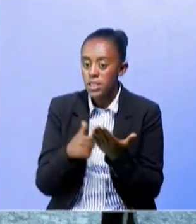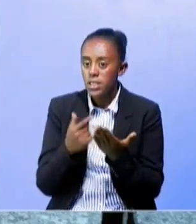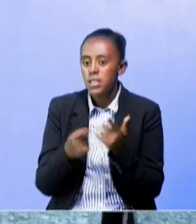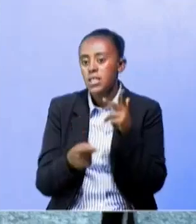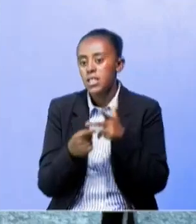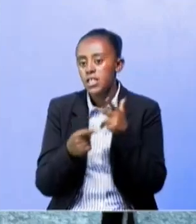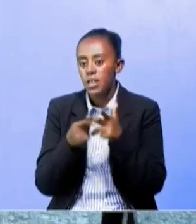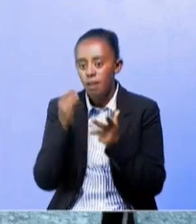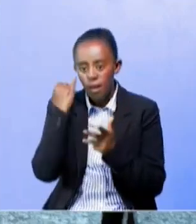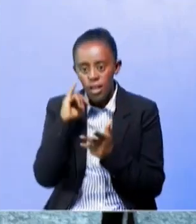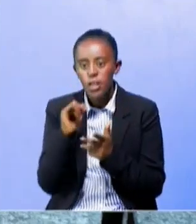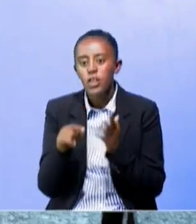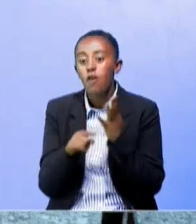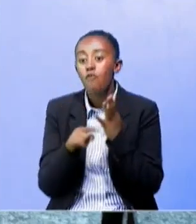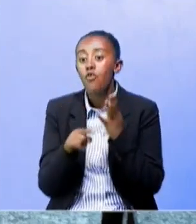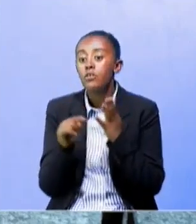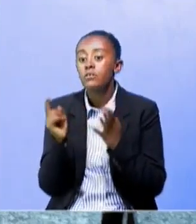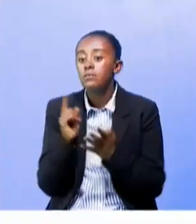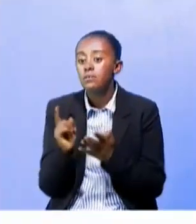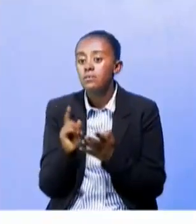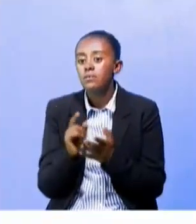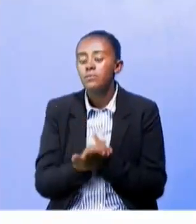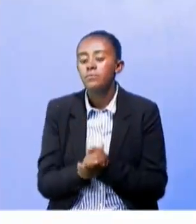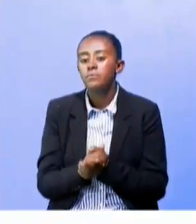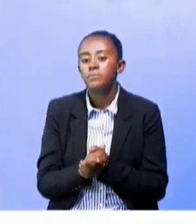idea. The fourth one that is,